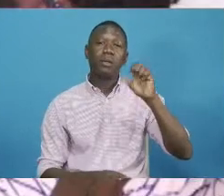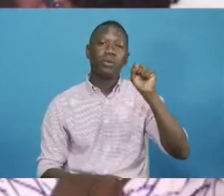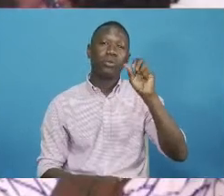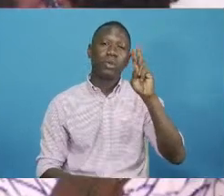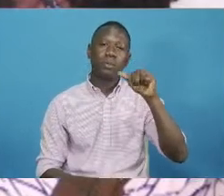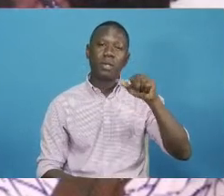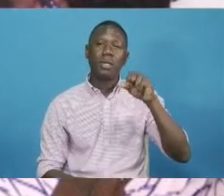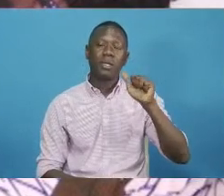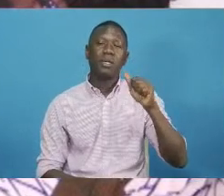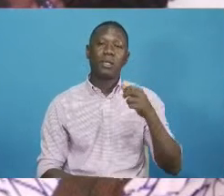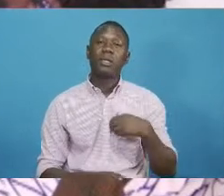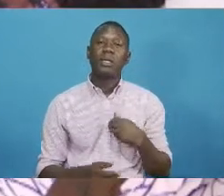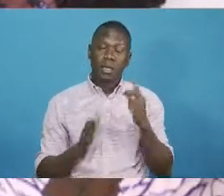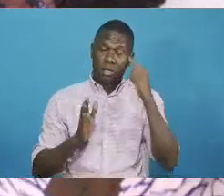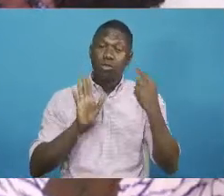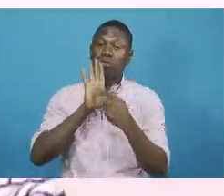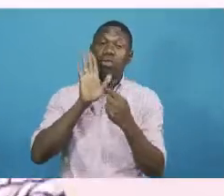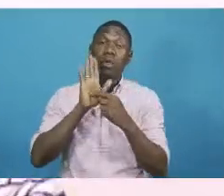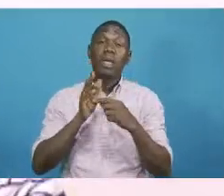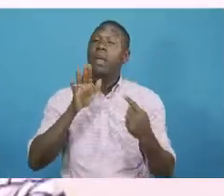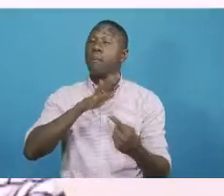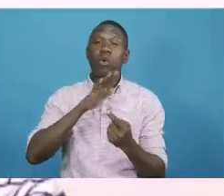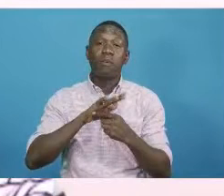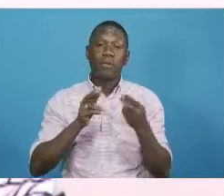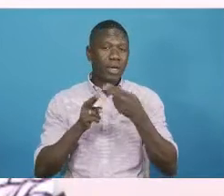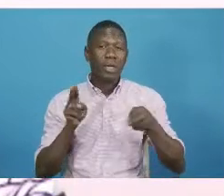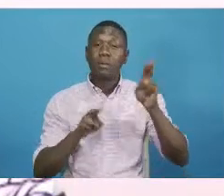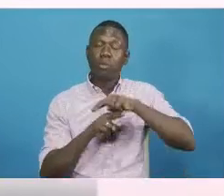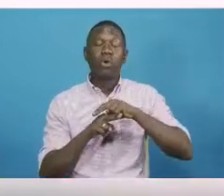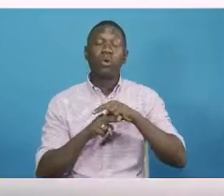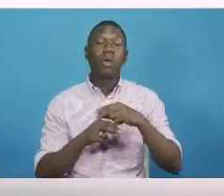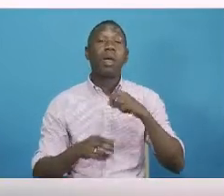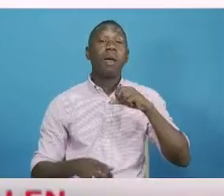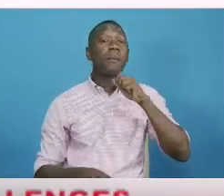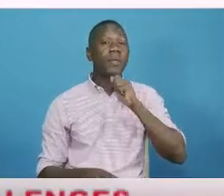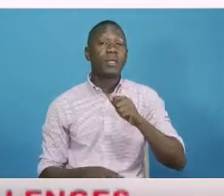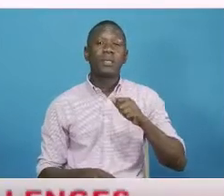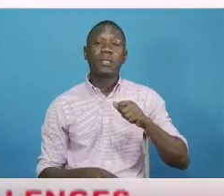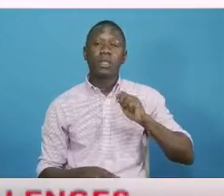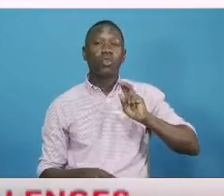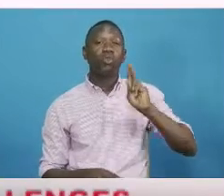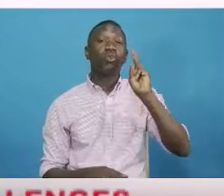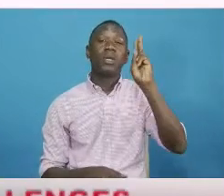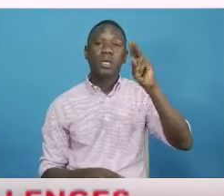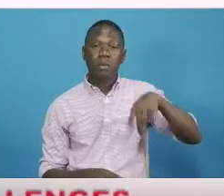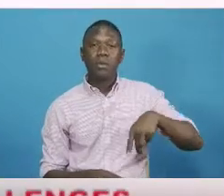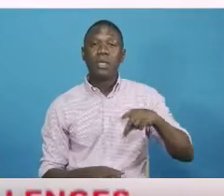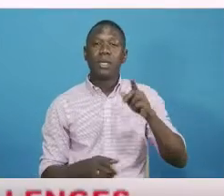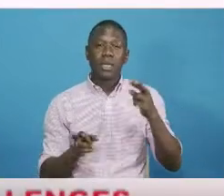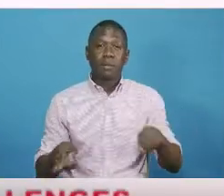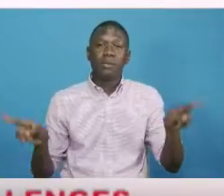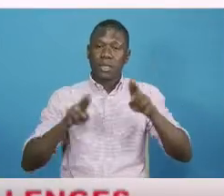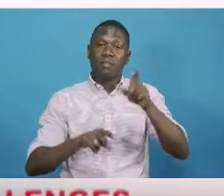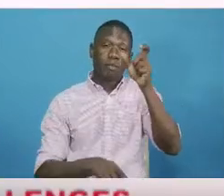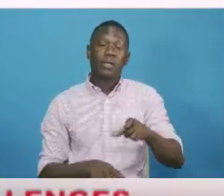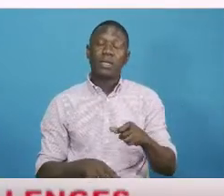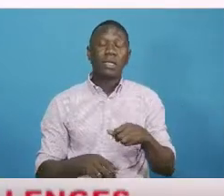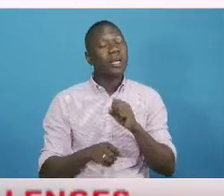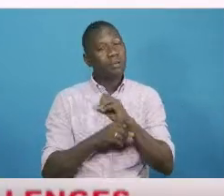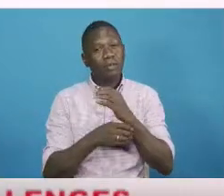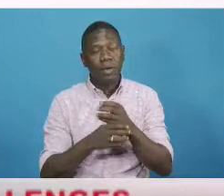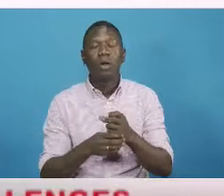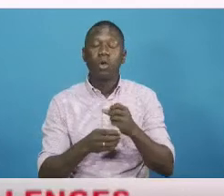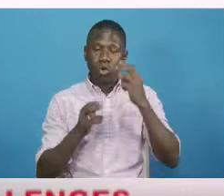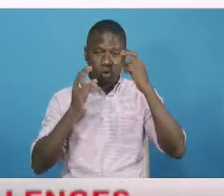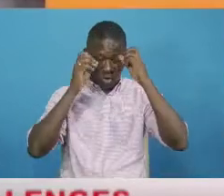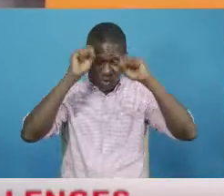reports. Highlighting the importance of the report, Ms. Nana Chinboa, UNDP Deputy Resident Representative, implored government to continue playing a leading